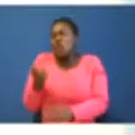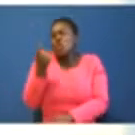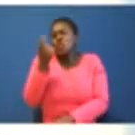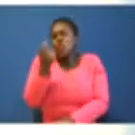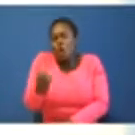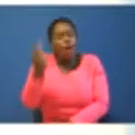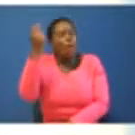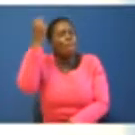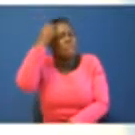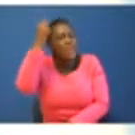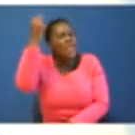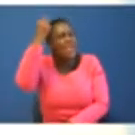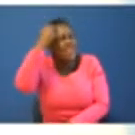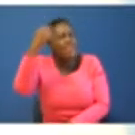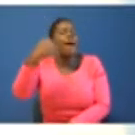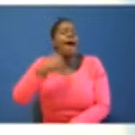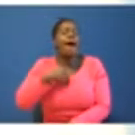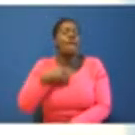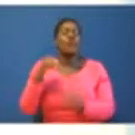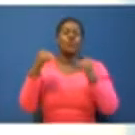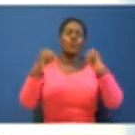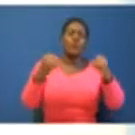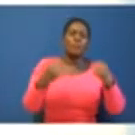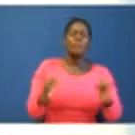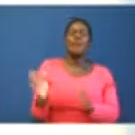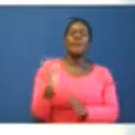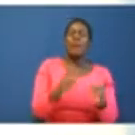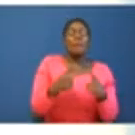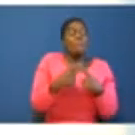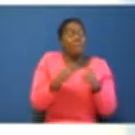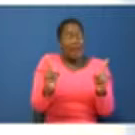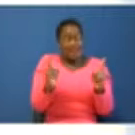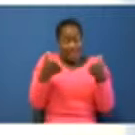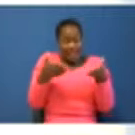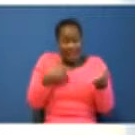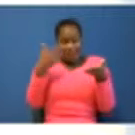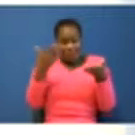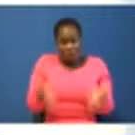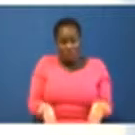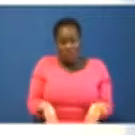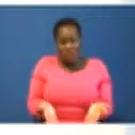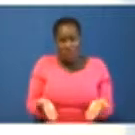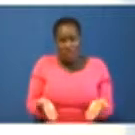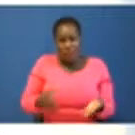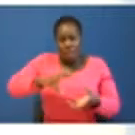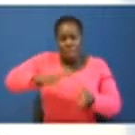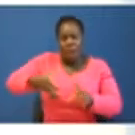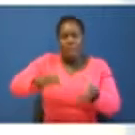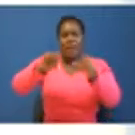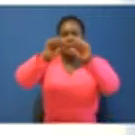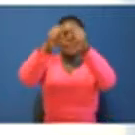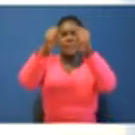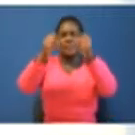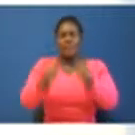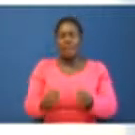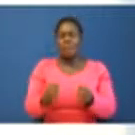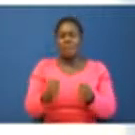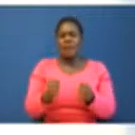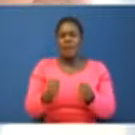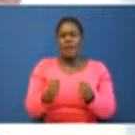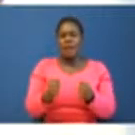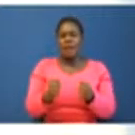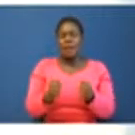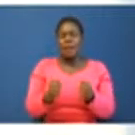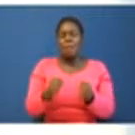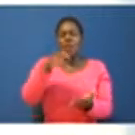small brain to implement those plans but what we actually have is an autocad that as far as i'm concerned has